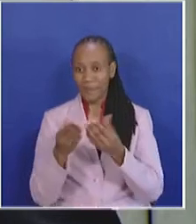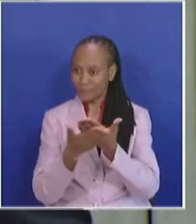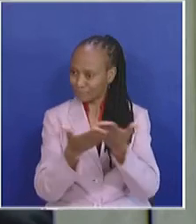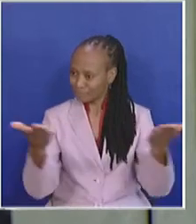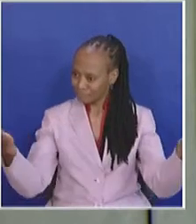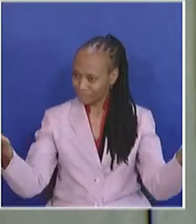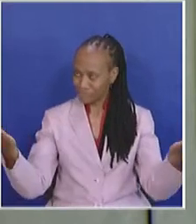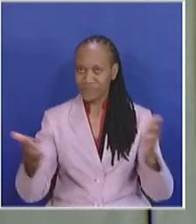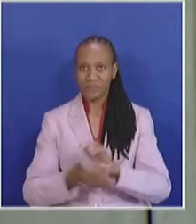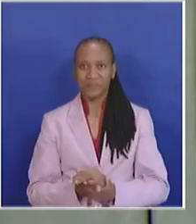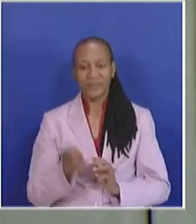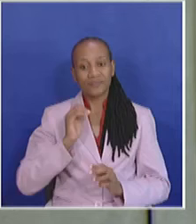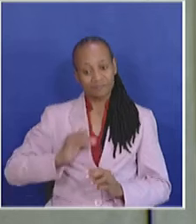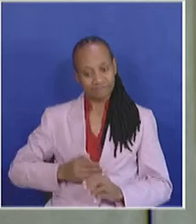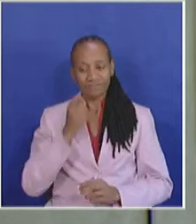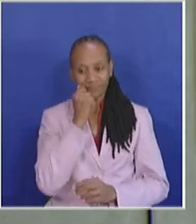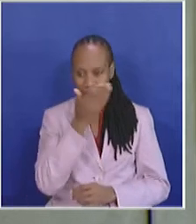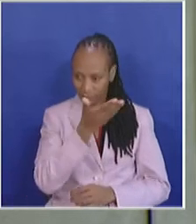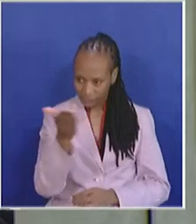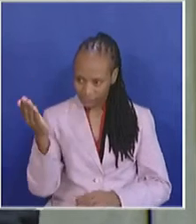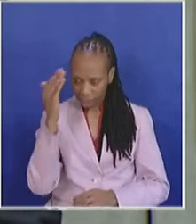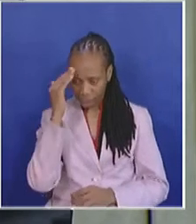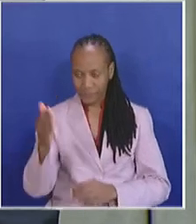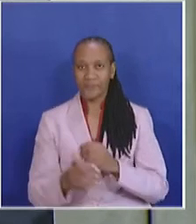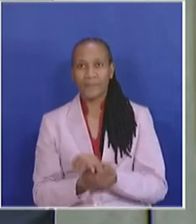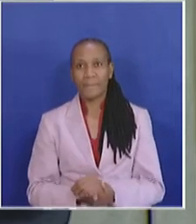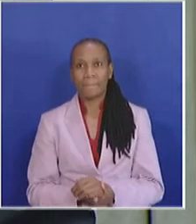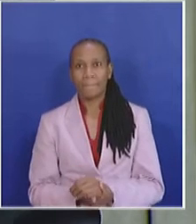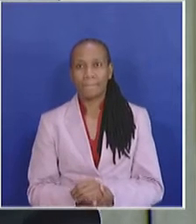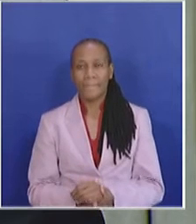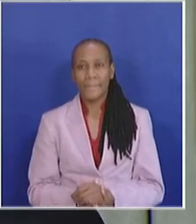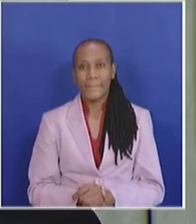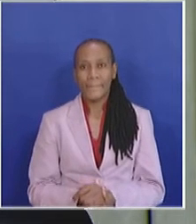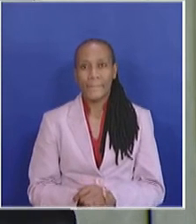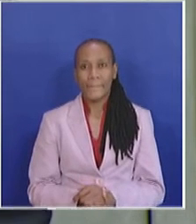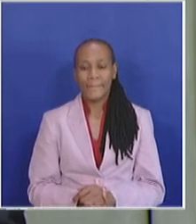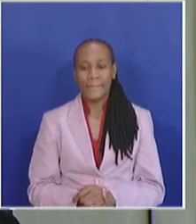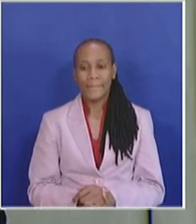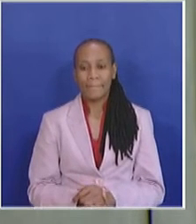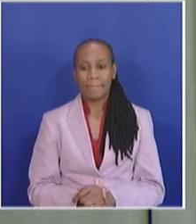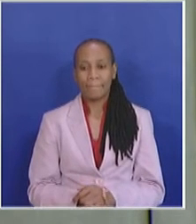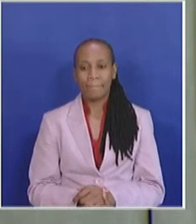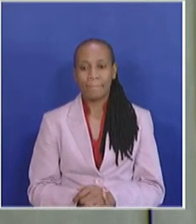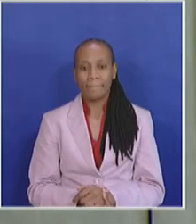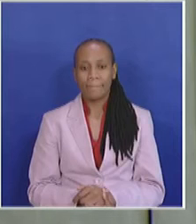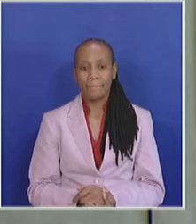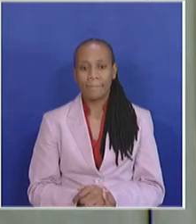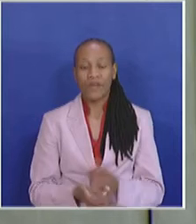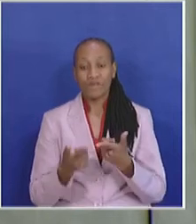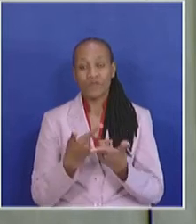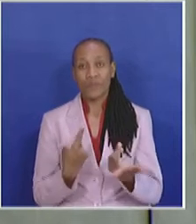this House, ladies and gentlemen, indeed, comrades and friends. Allow me, on